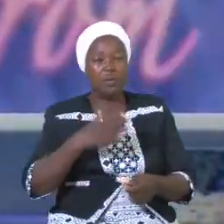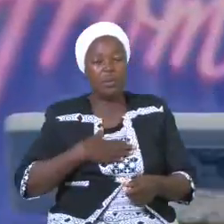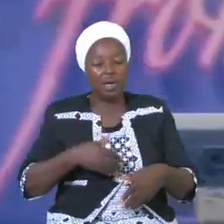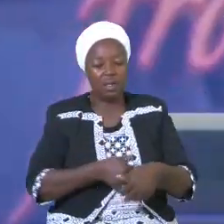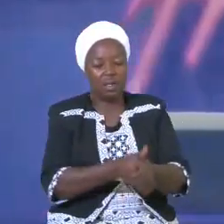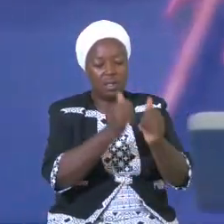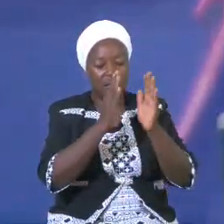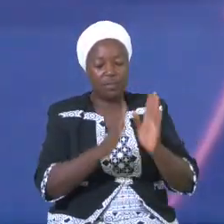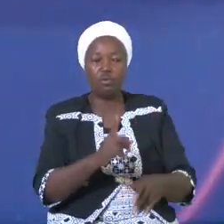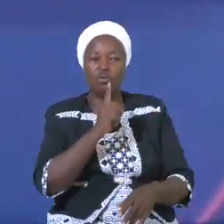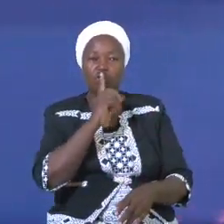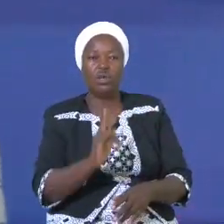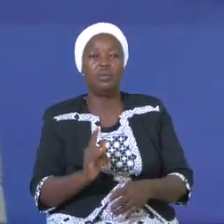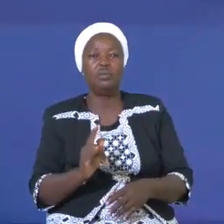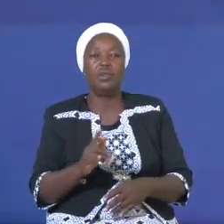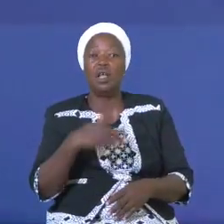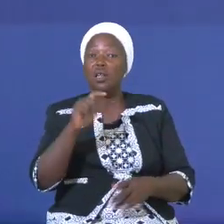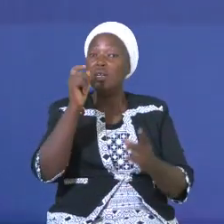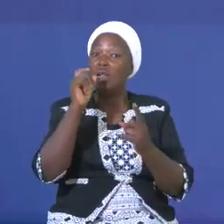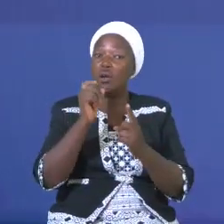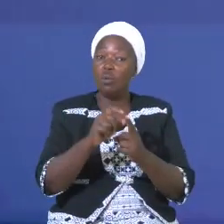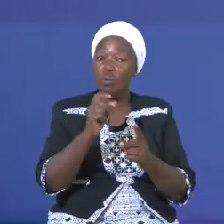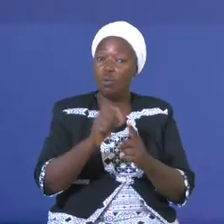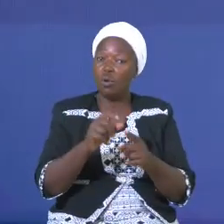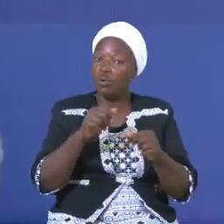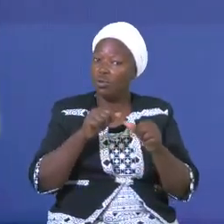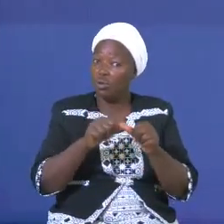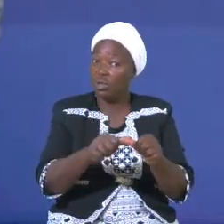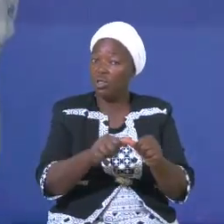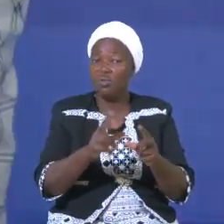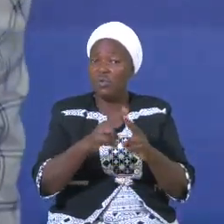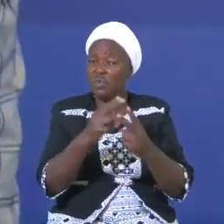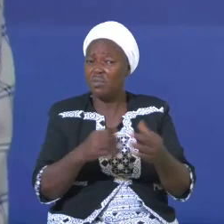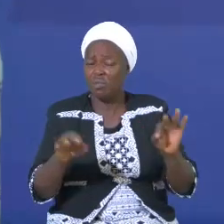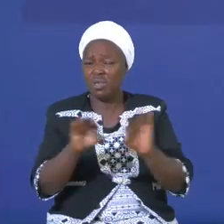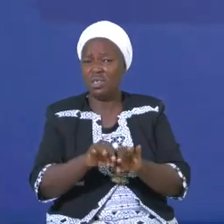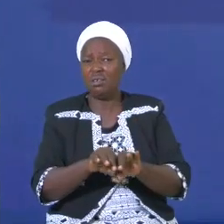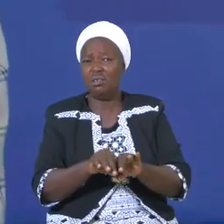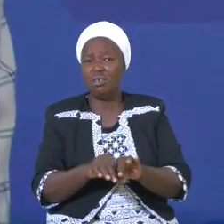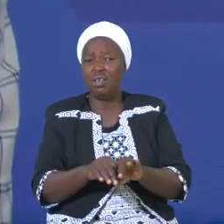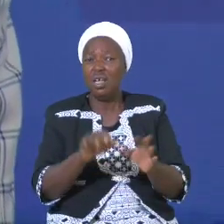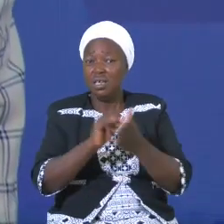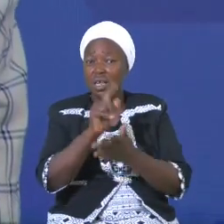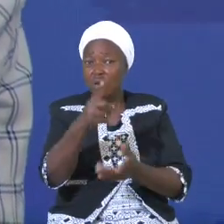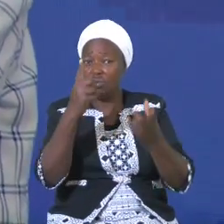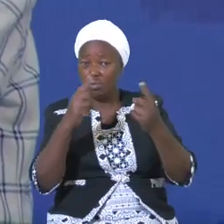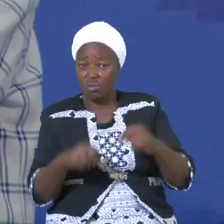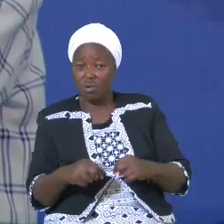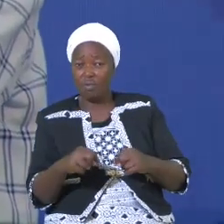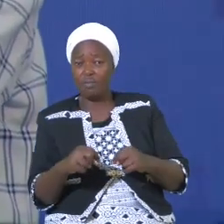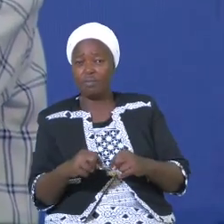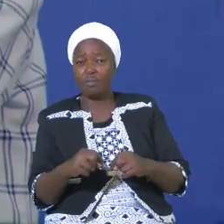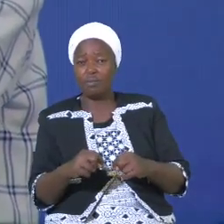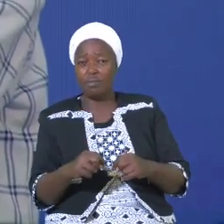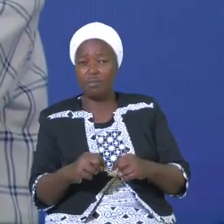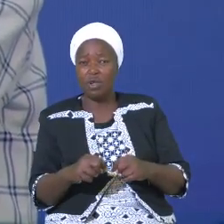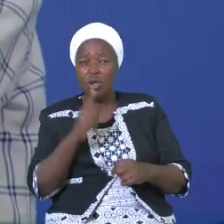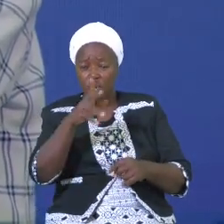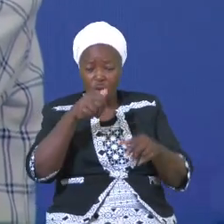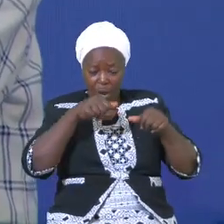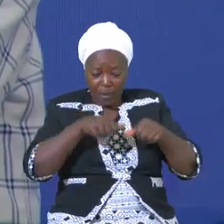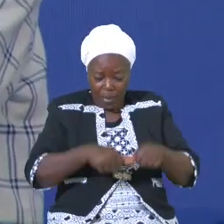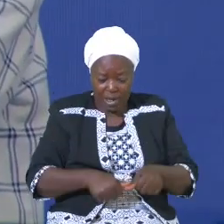indeed the words continue very important that you're calm abide